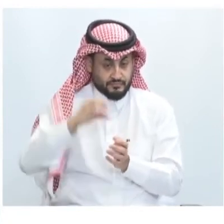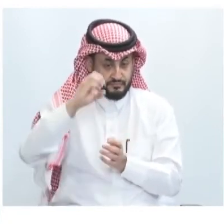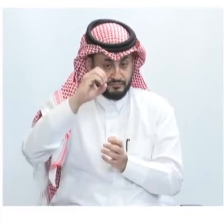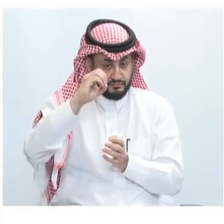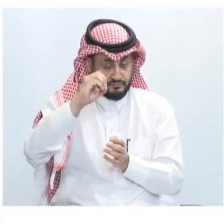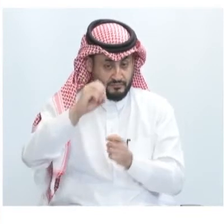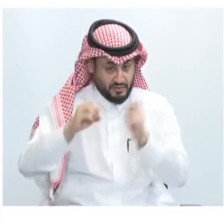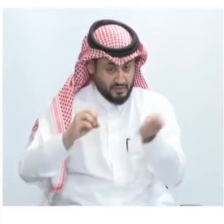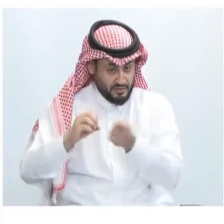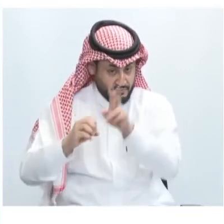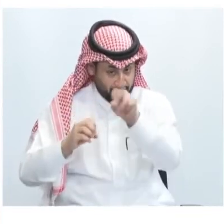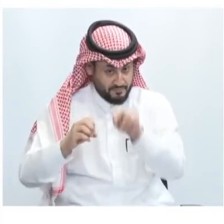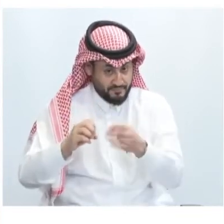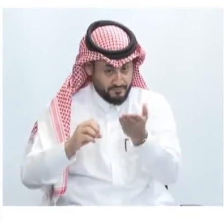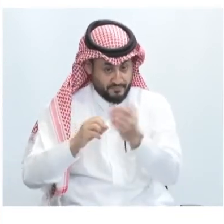O,